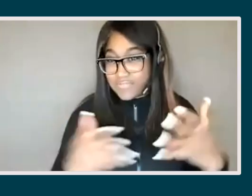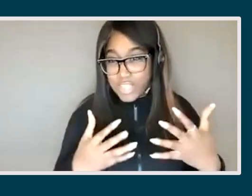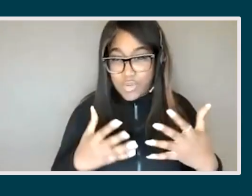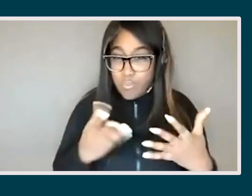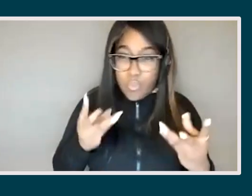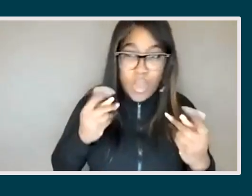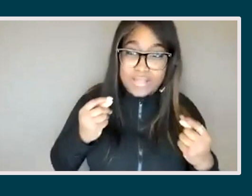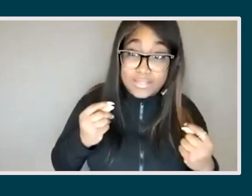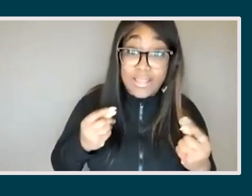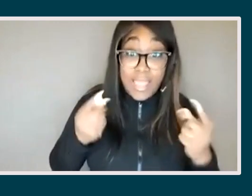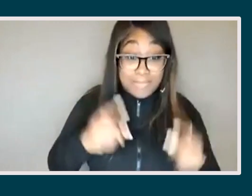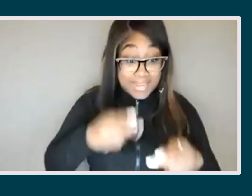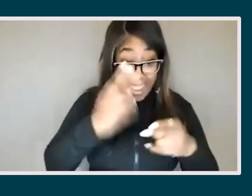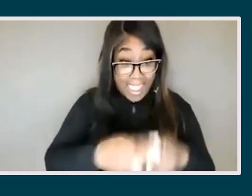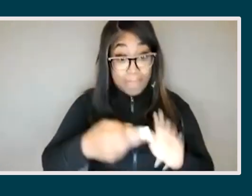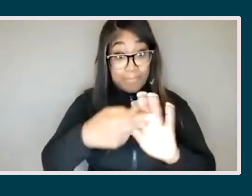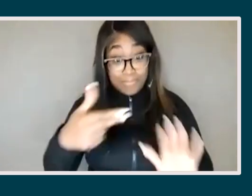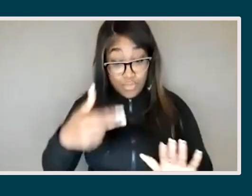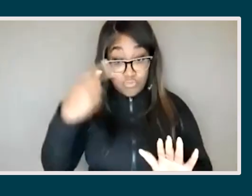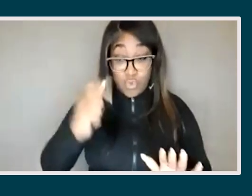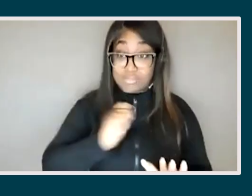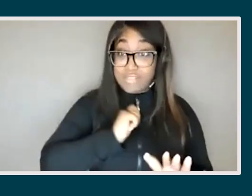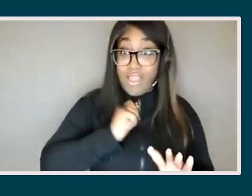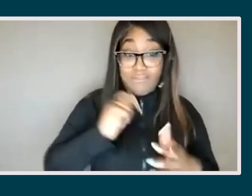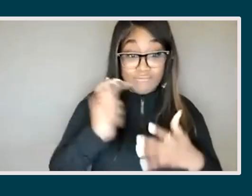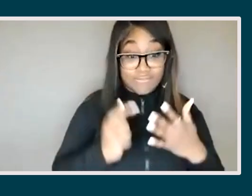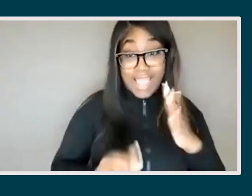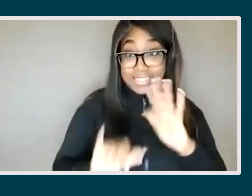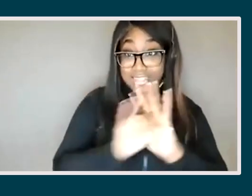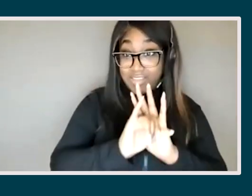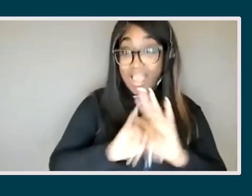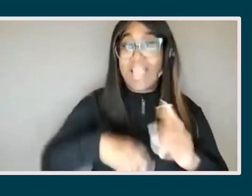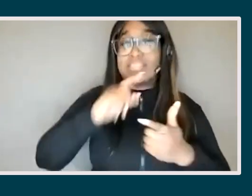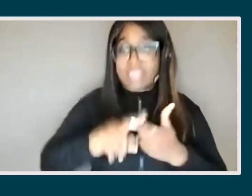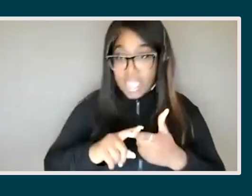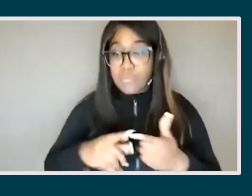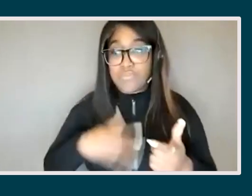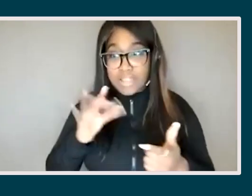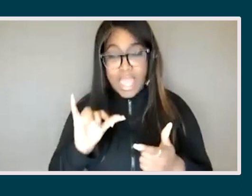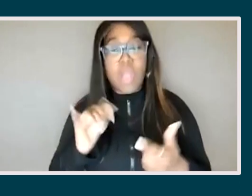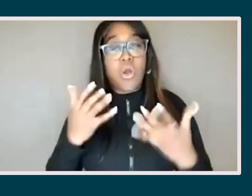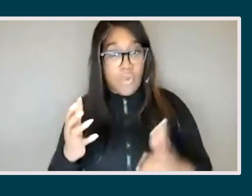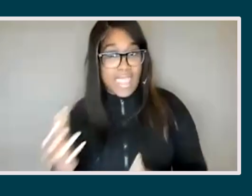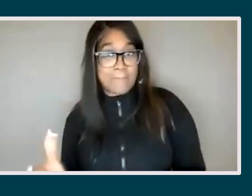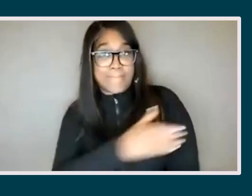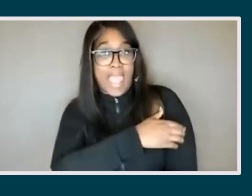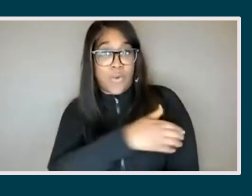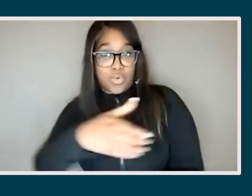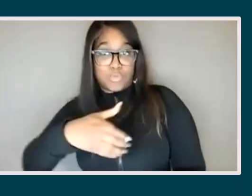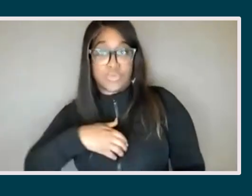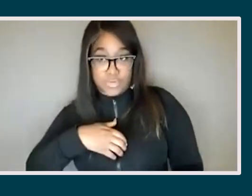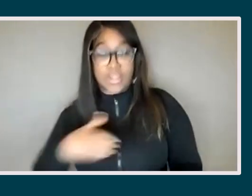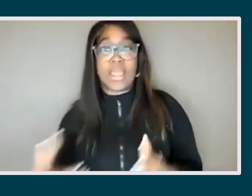what? Once we can name that for ourselves, we often feel as though we're empowered again. And the